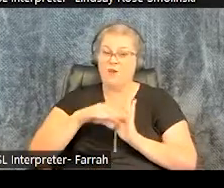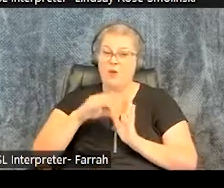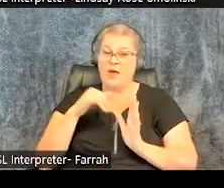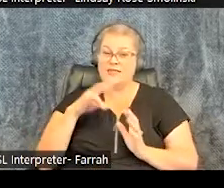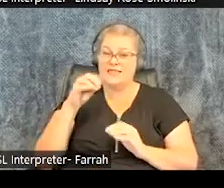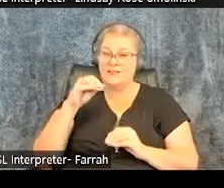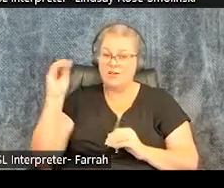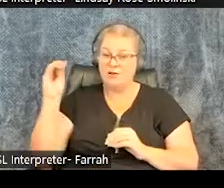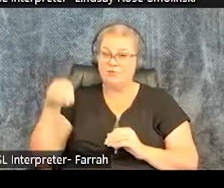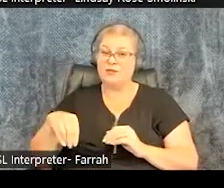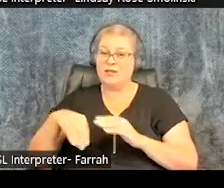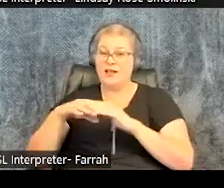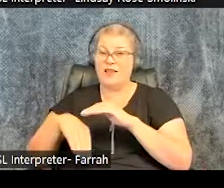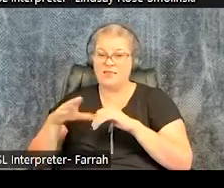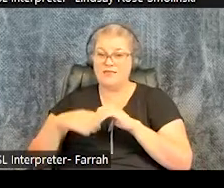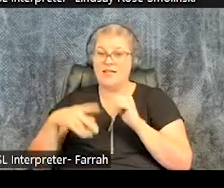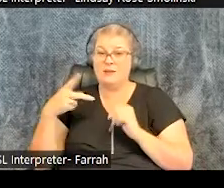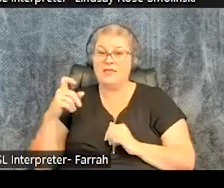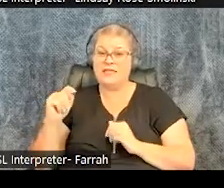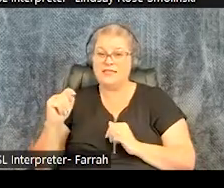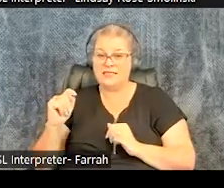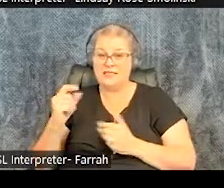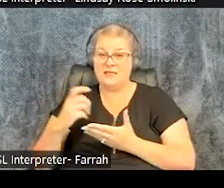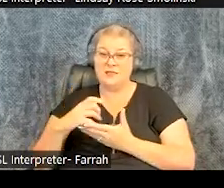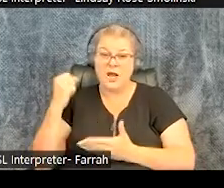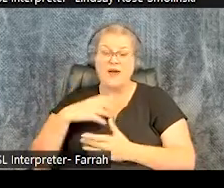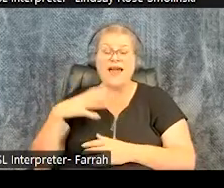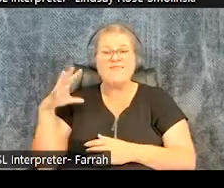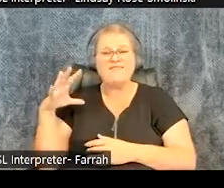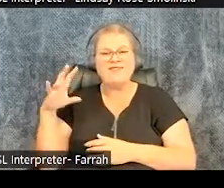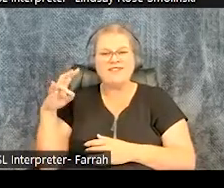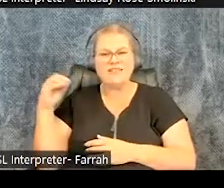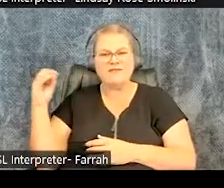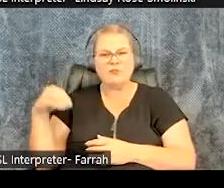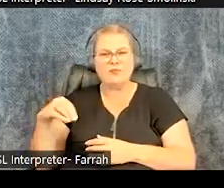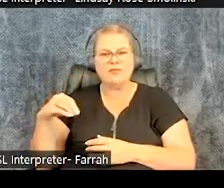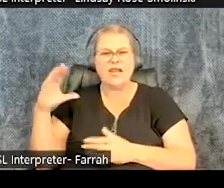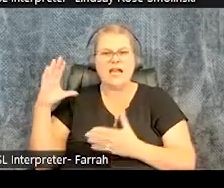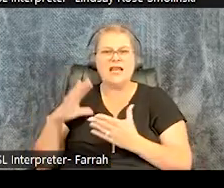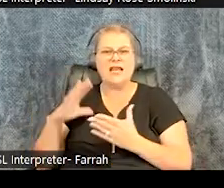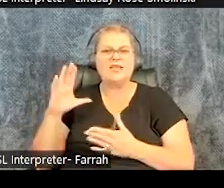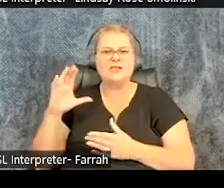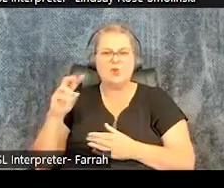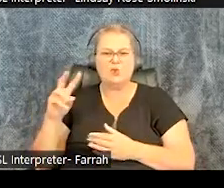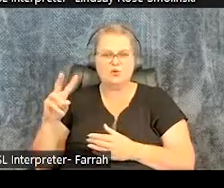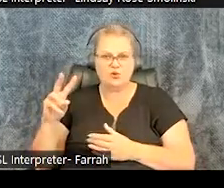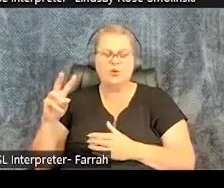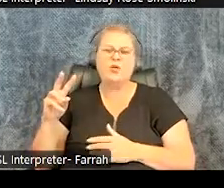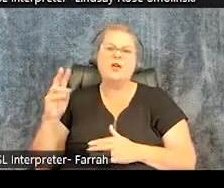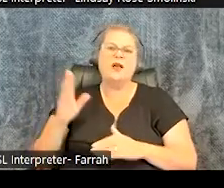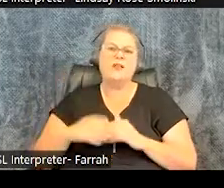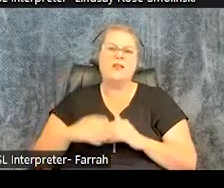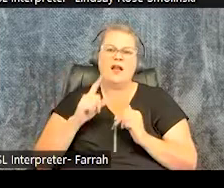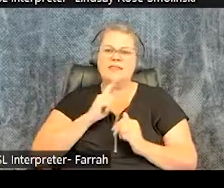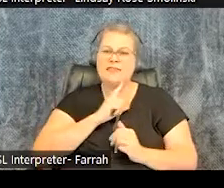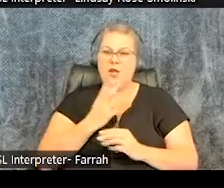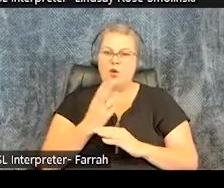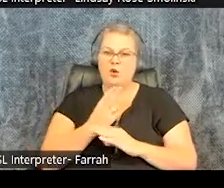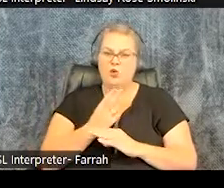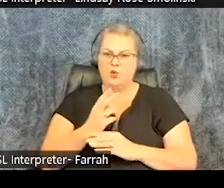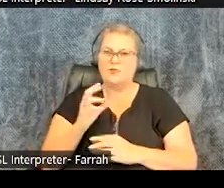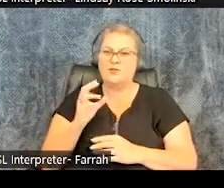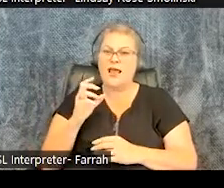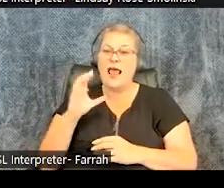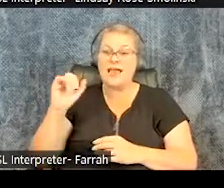than a single-use PET bottle, and a 57% lower carbon footprint than a single-use aluminum can.